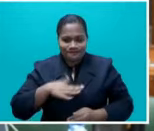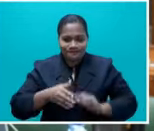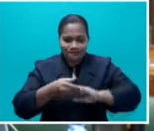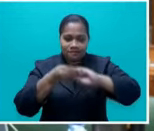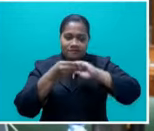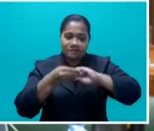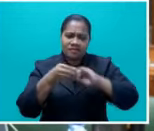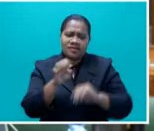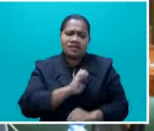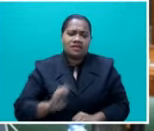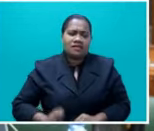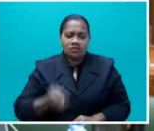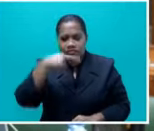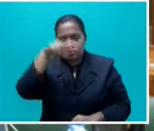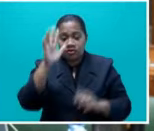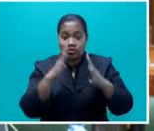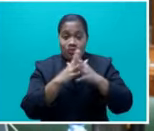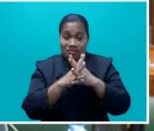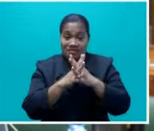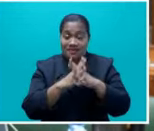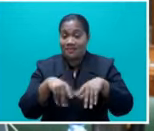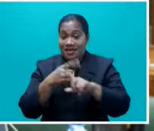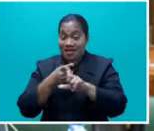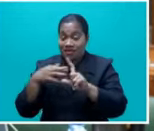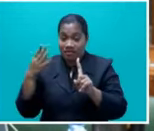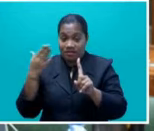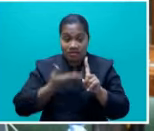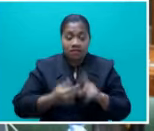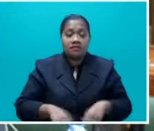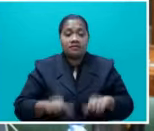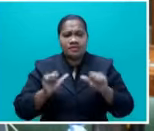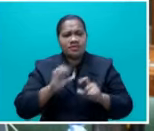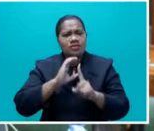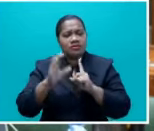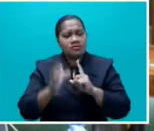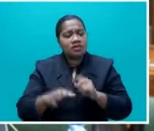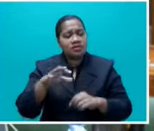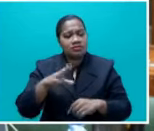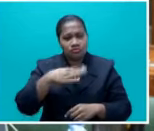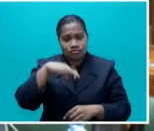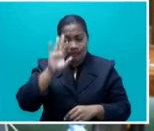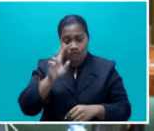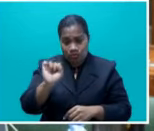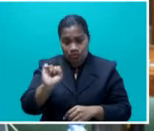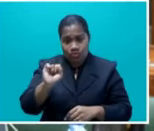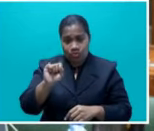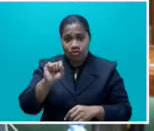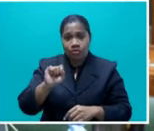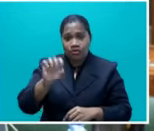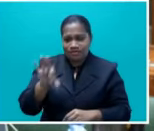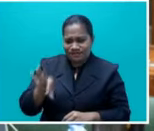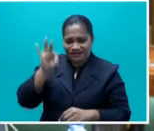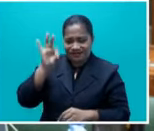Ratu the President and our Commander-in-Chief, for his appointment and for taking up the challenge